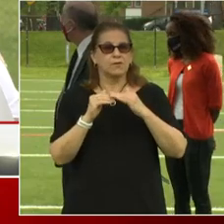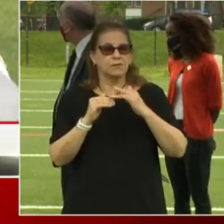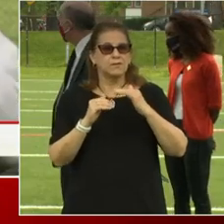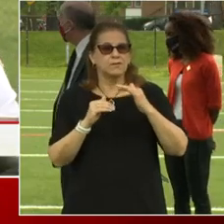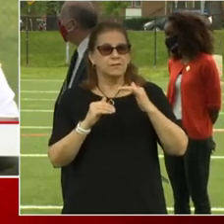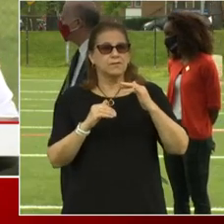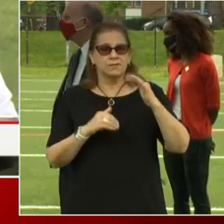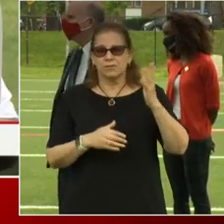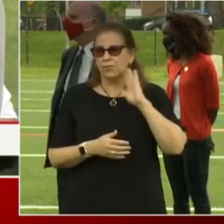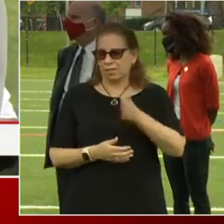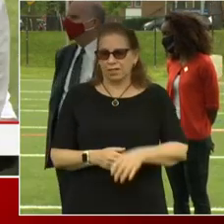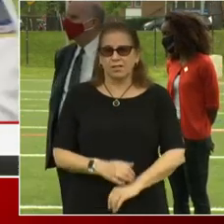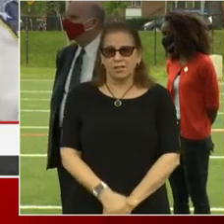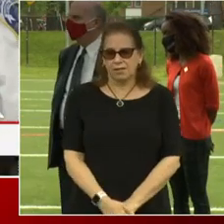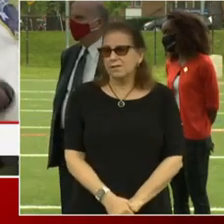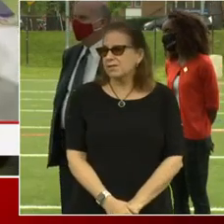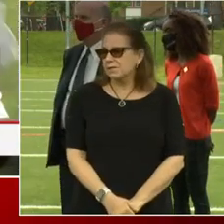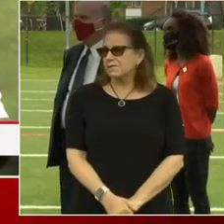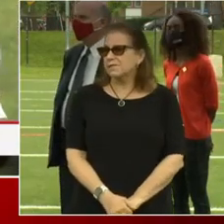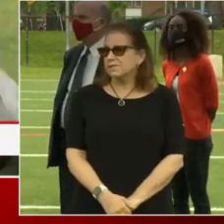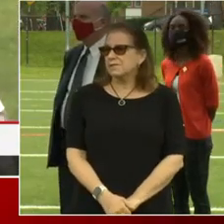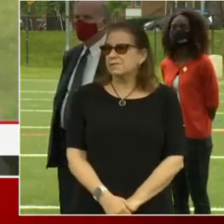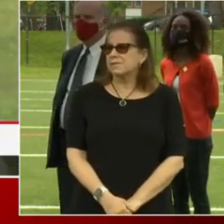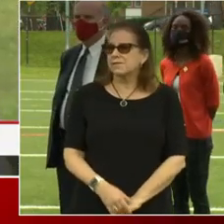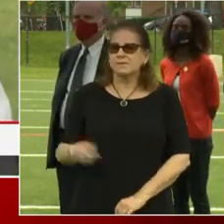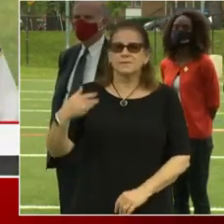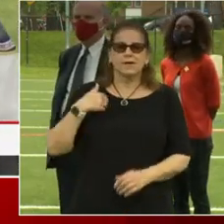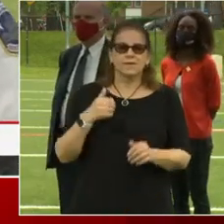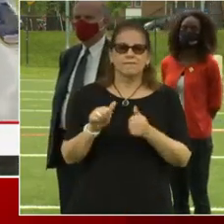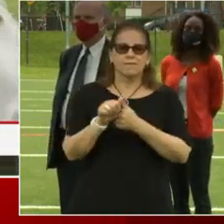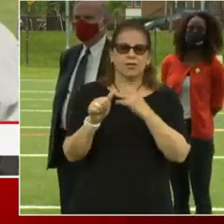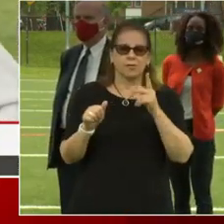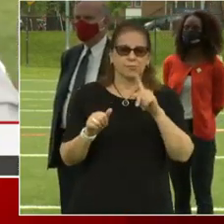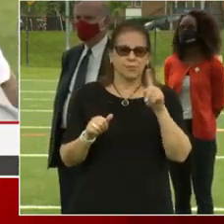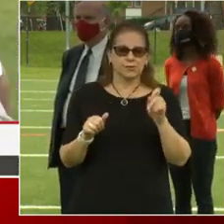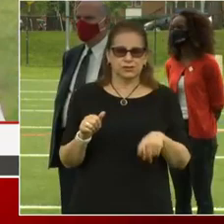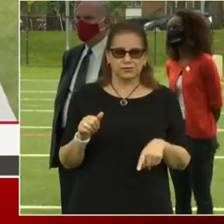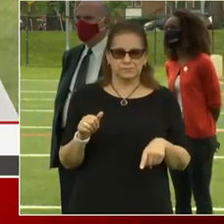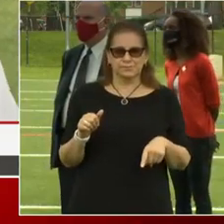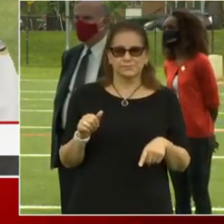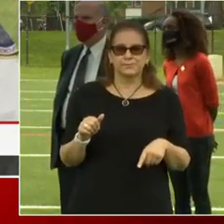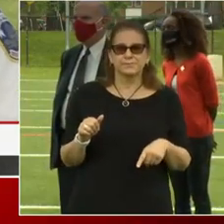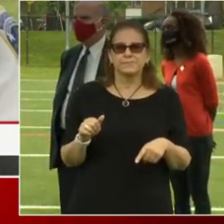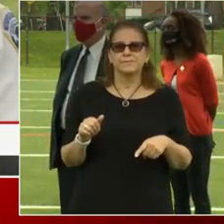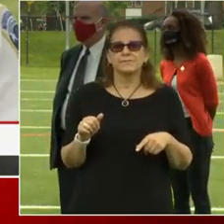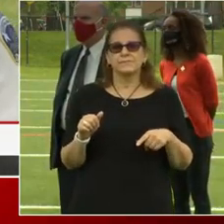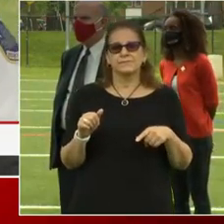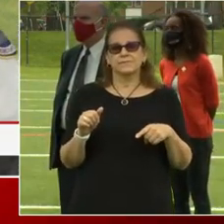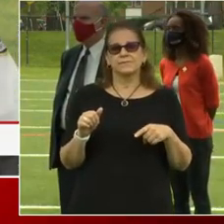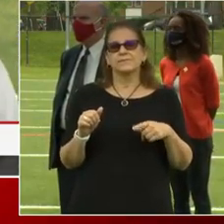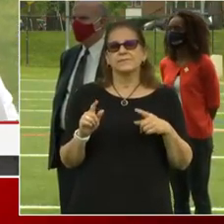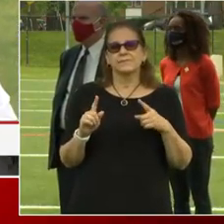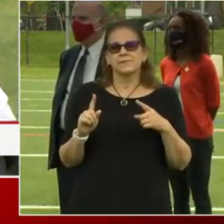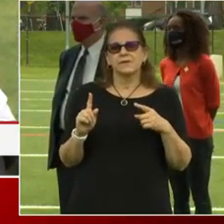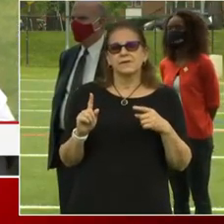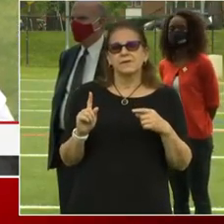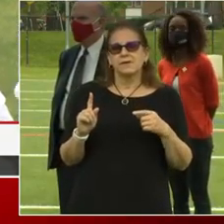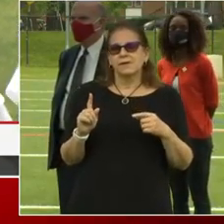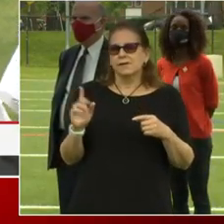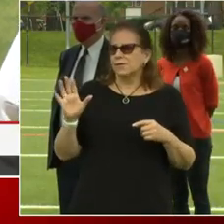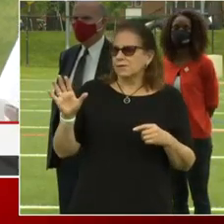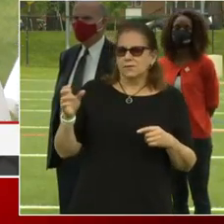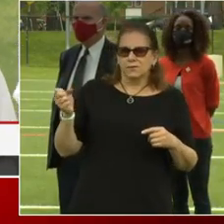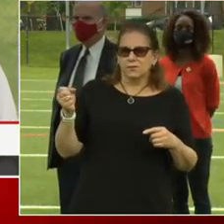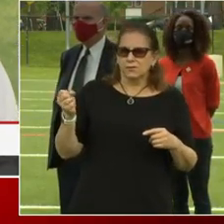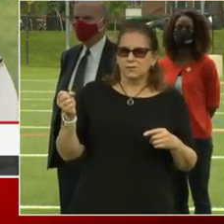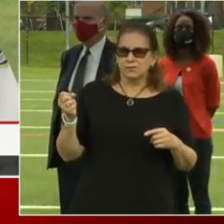vaccinated. Excuse me. Yes, ma'am. If I could. I'll come back to you, sir. Hold on one second. This lady